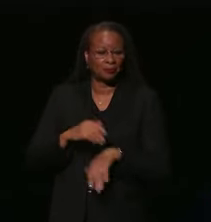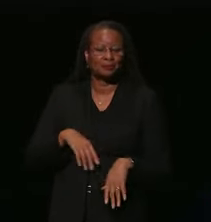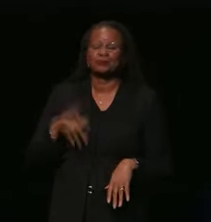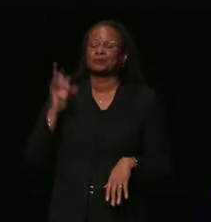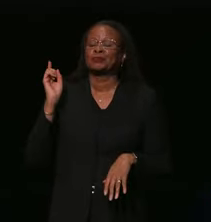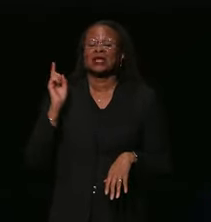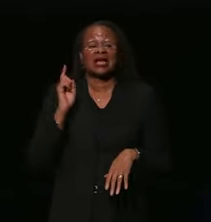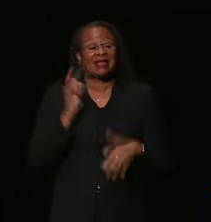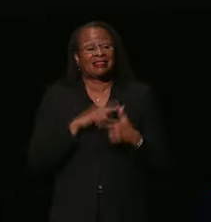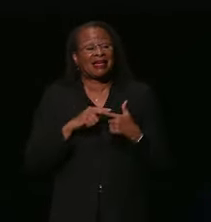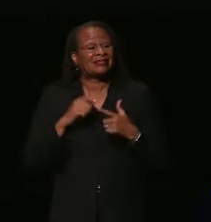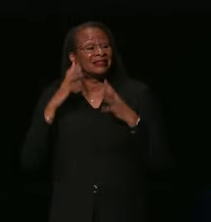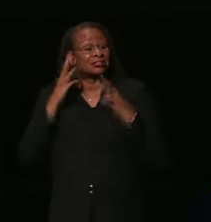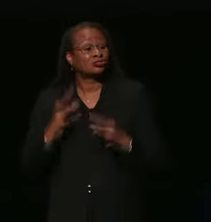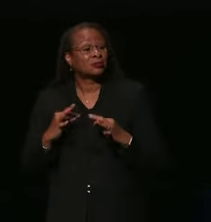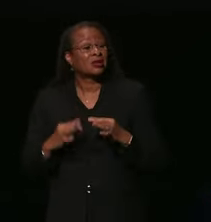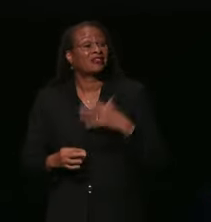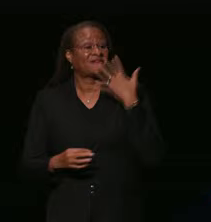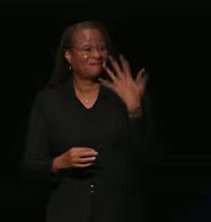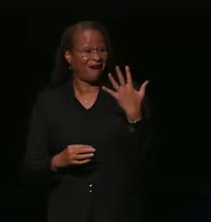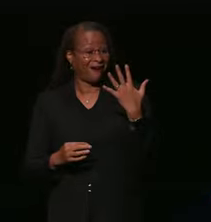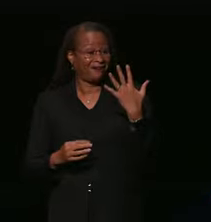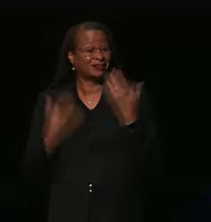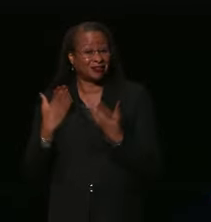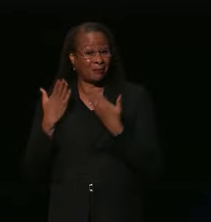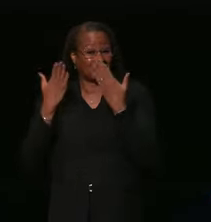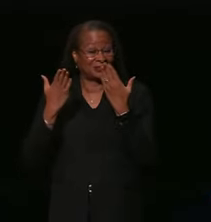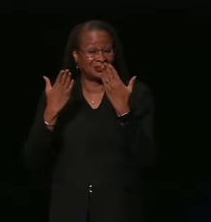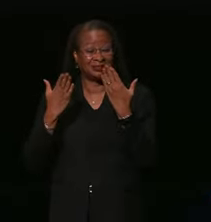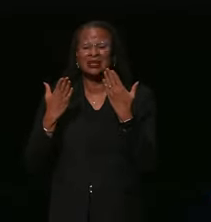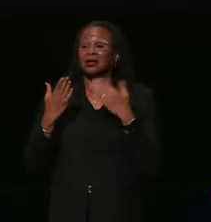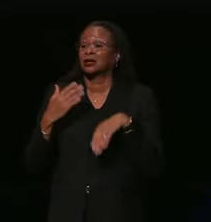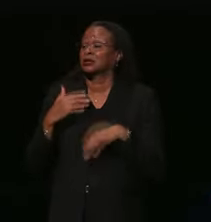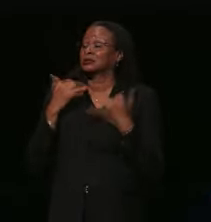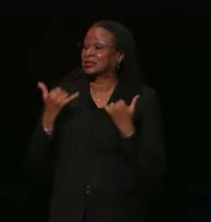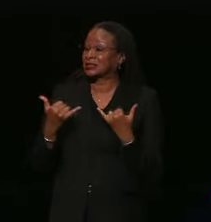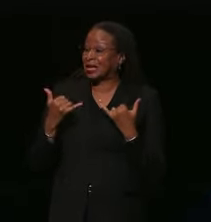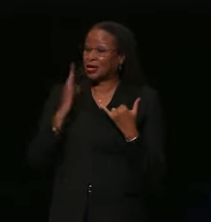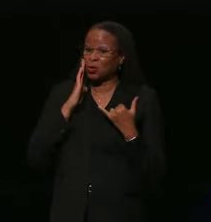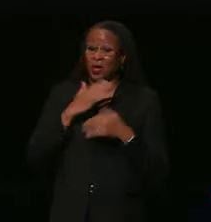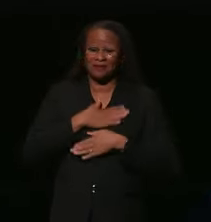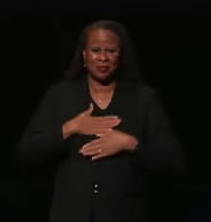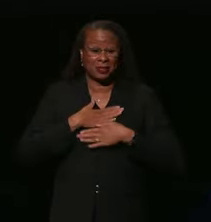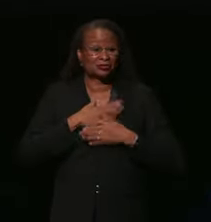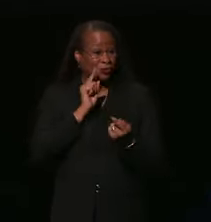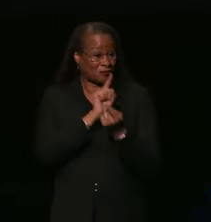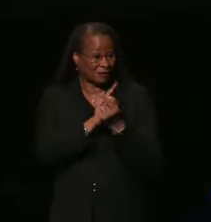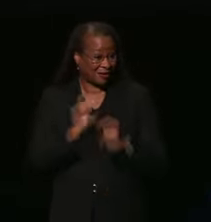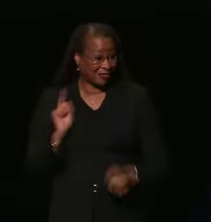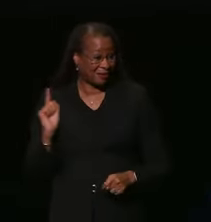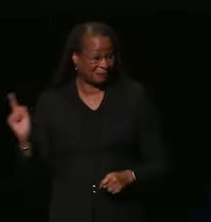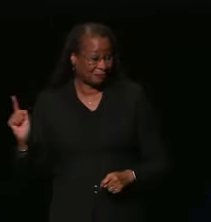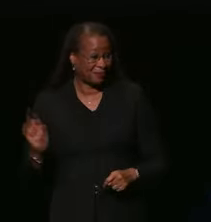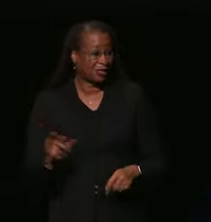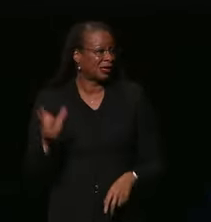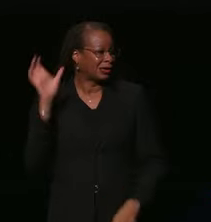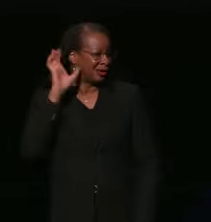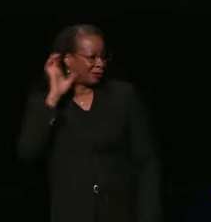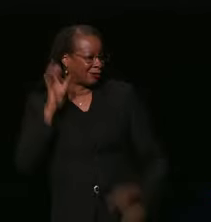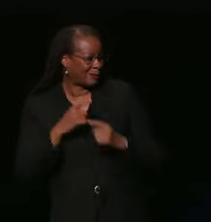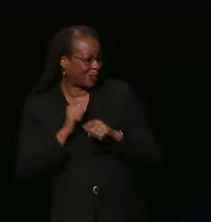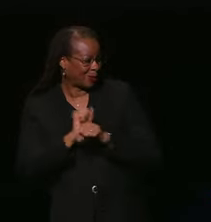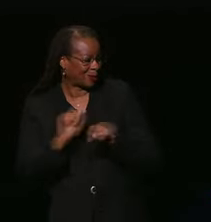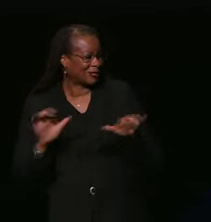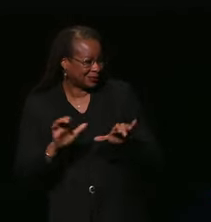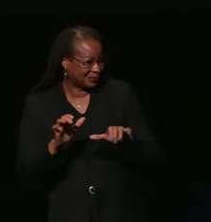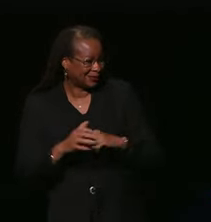vote to determine the 5 nominees. Today, you will have the pleasure of meeting them, hearing about the work that they